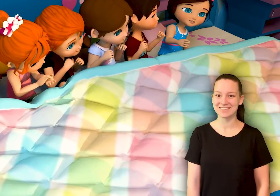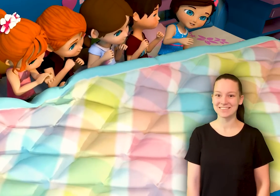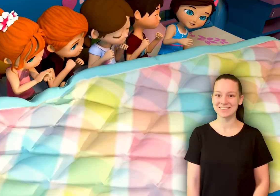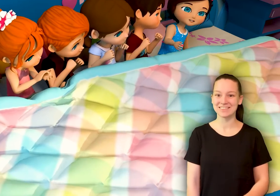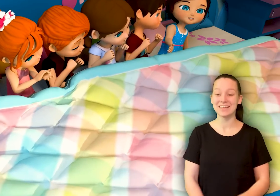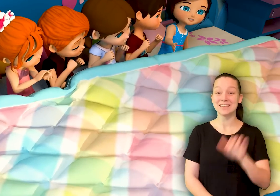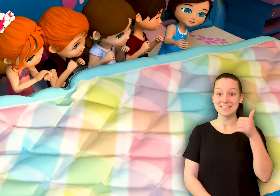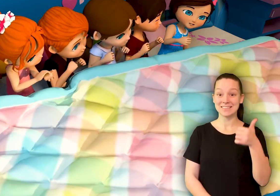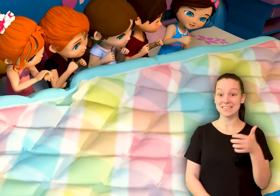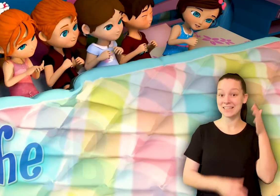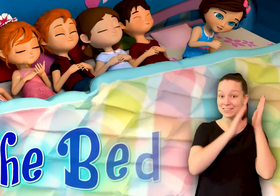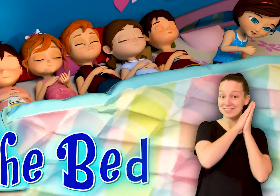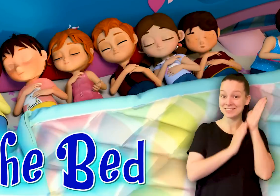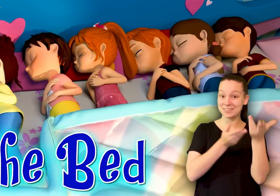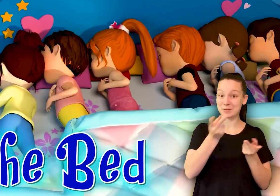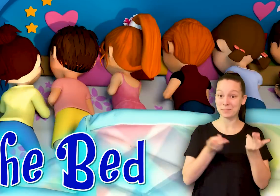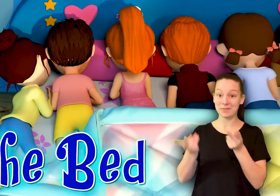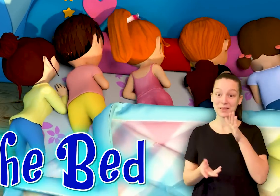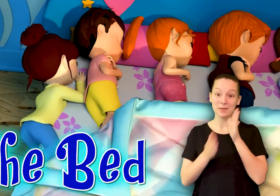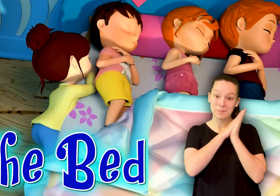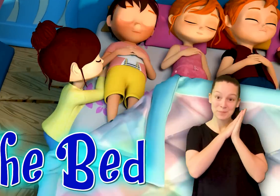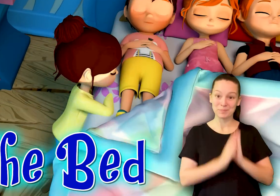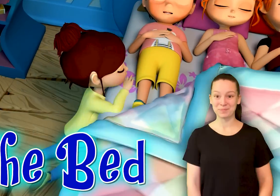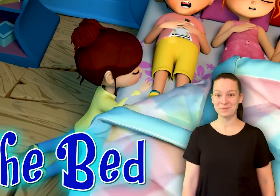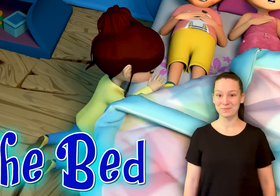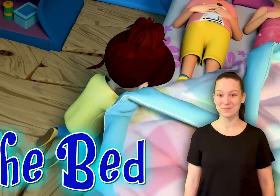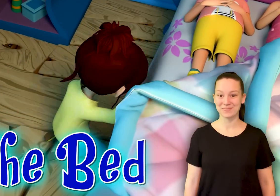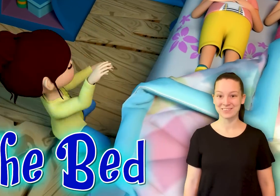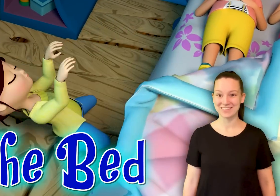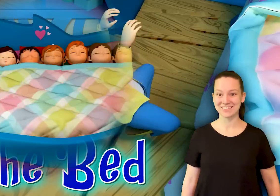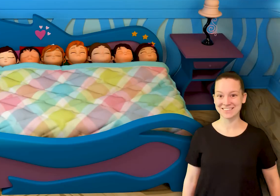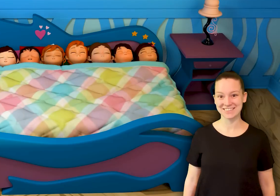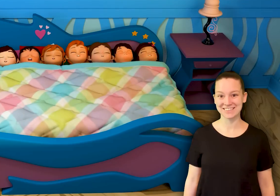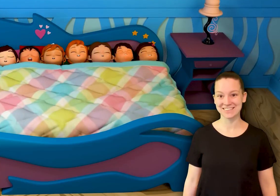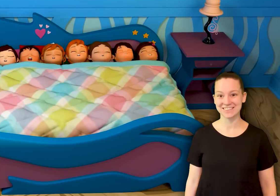toes stand in the bed